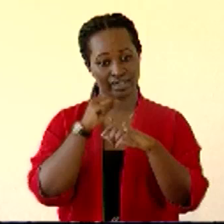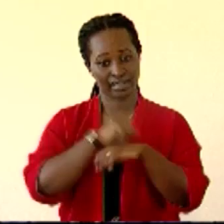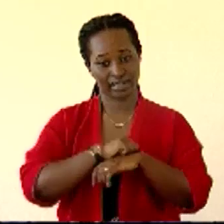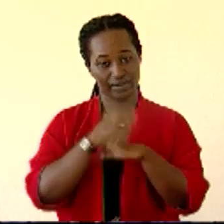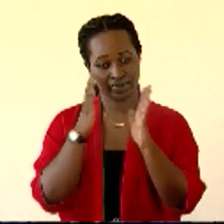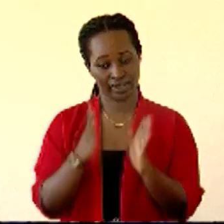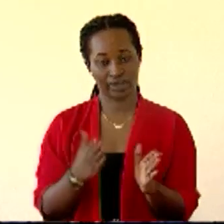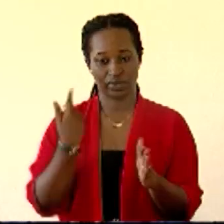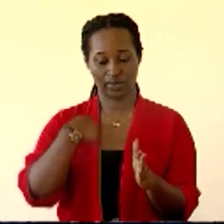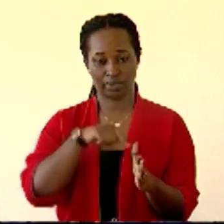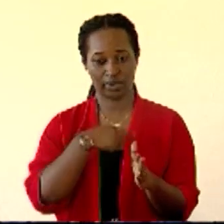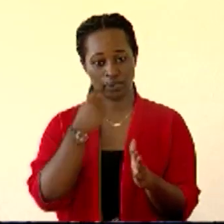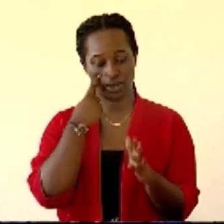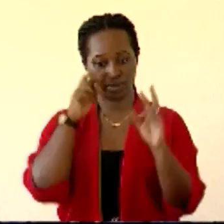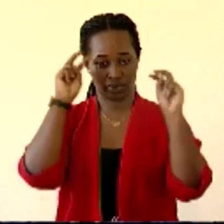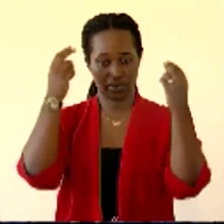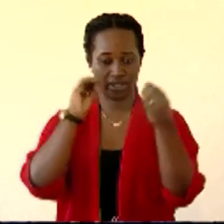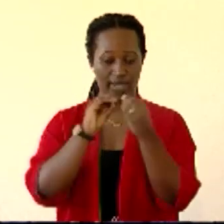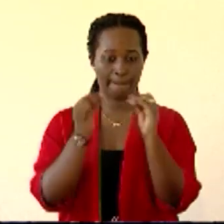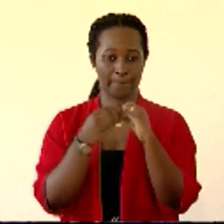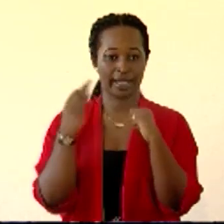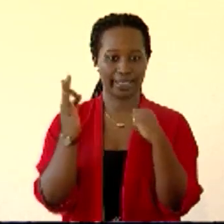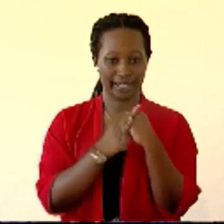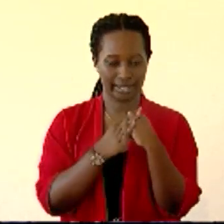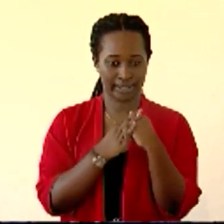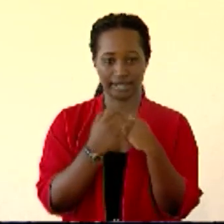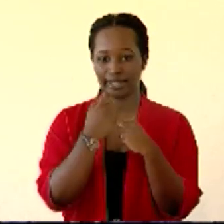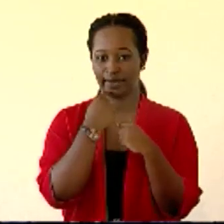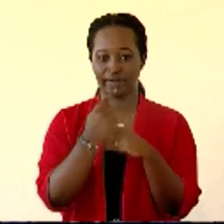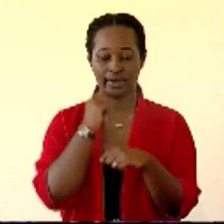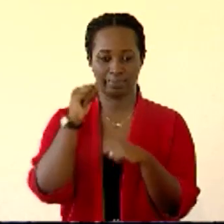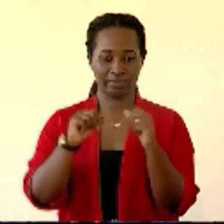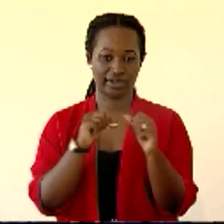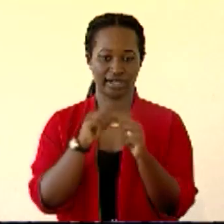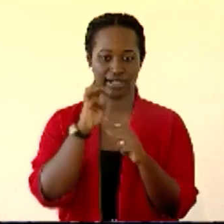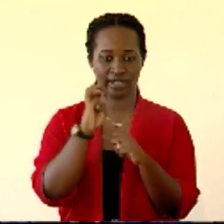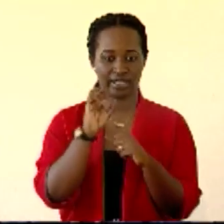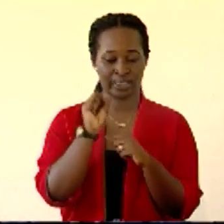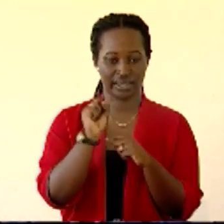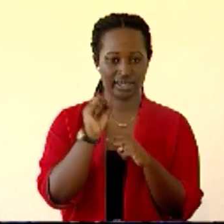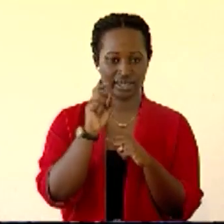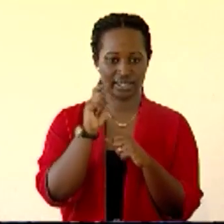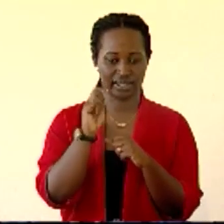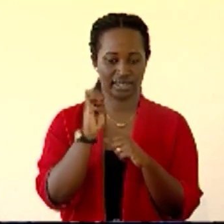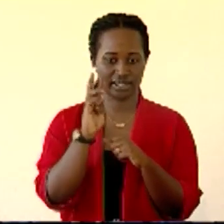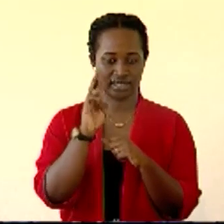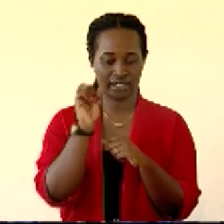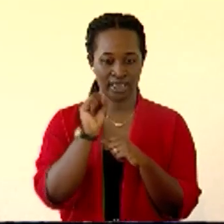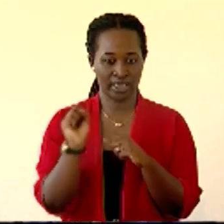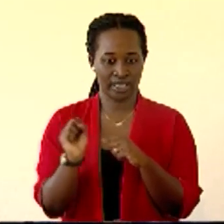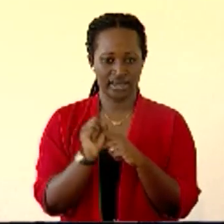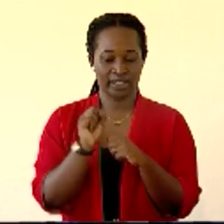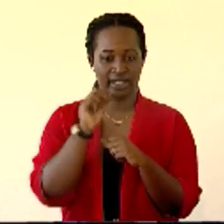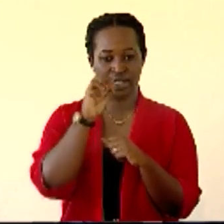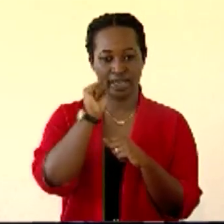still looking at unit number 8, which is about the esters, acid anhydrides, amides,